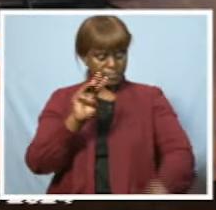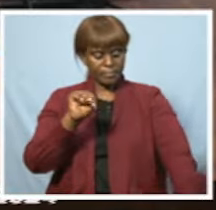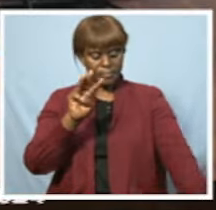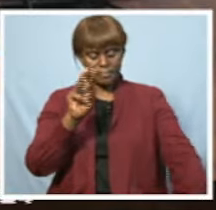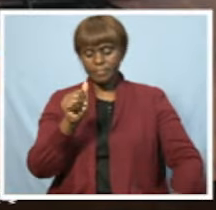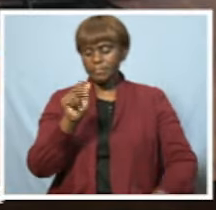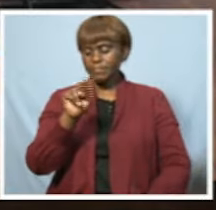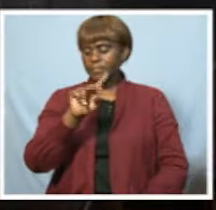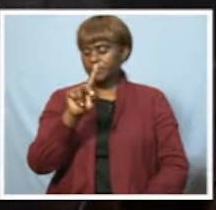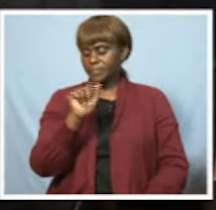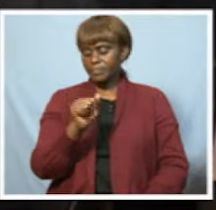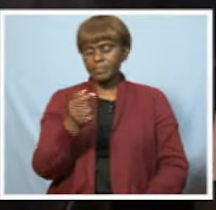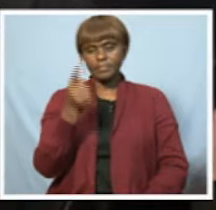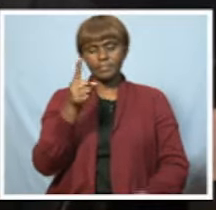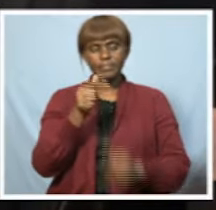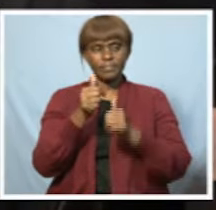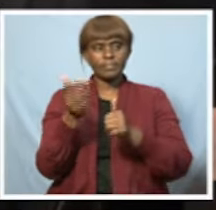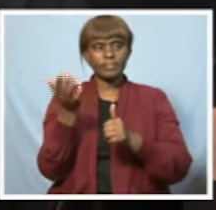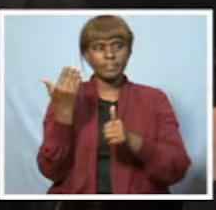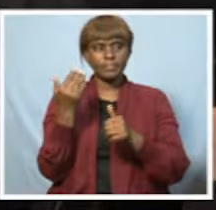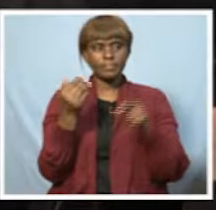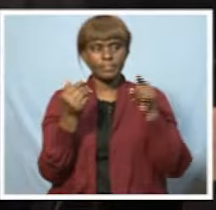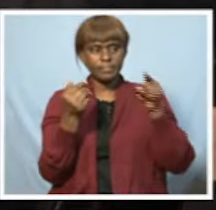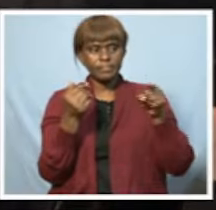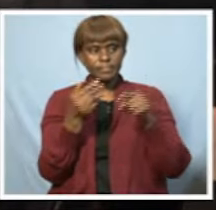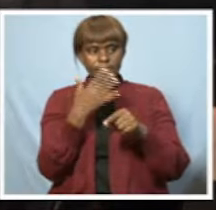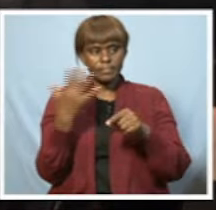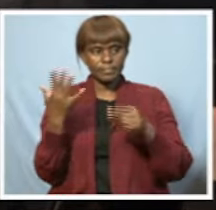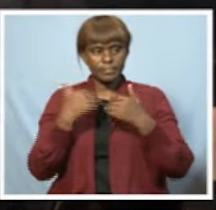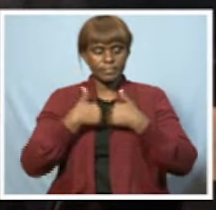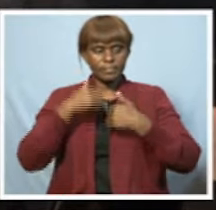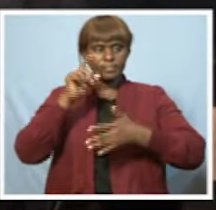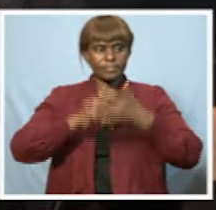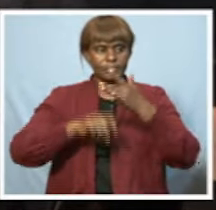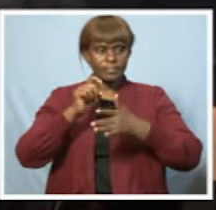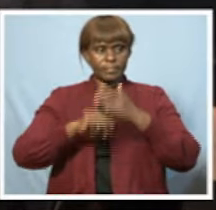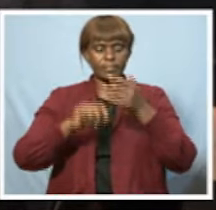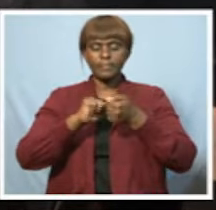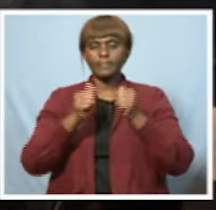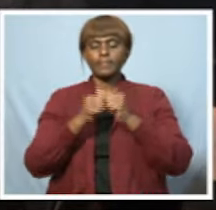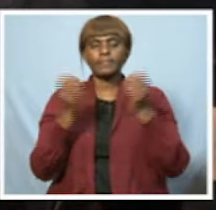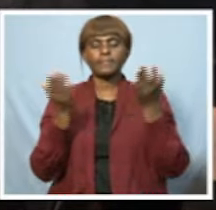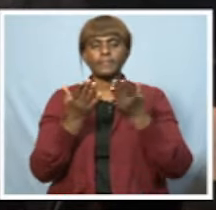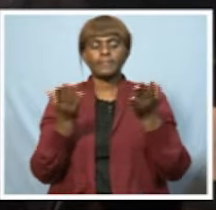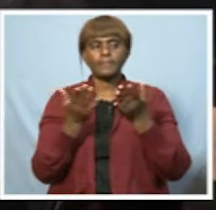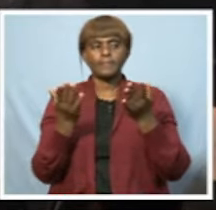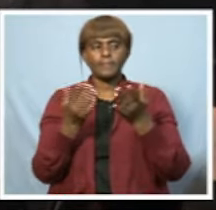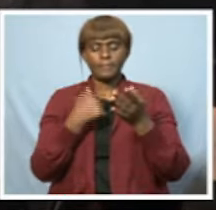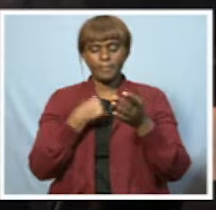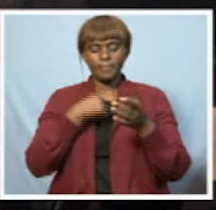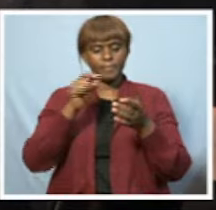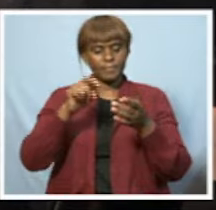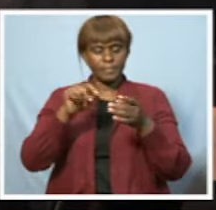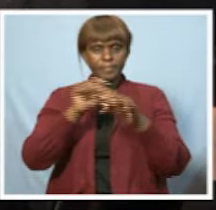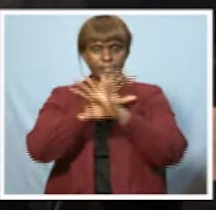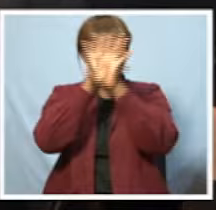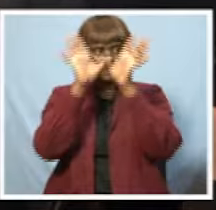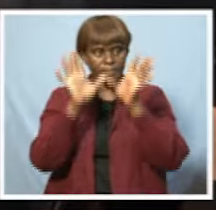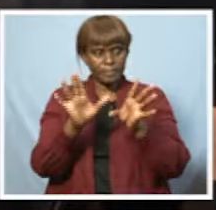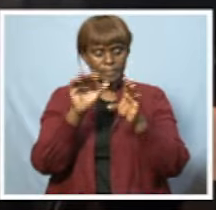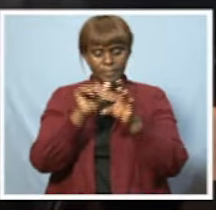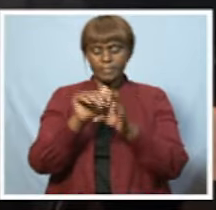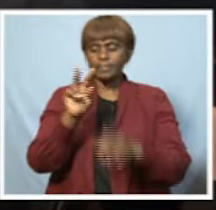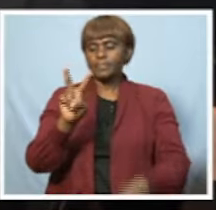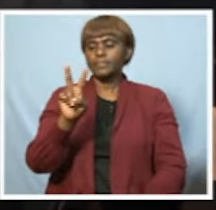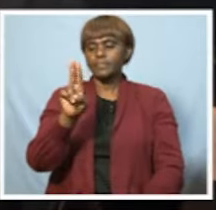one follow-up. You're saying that there was no cost implications. First of all, I need to get clarity. In VUBWI,